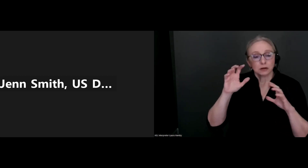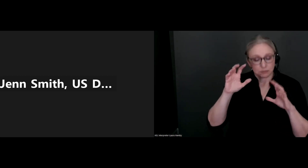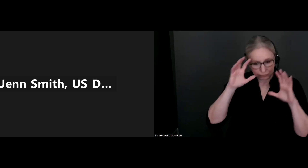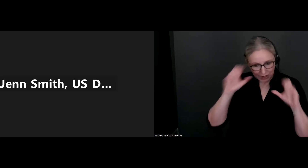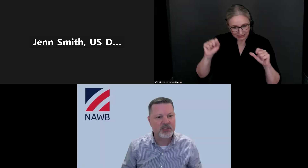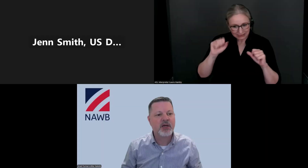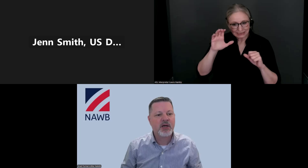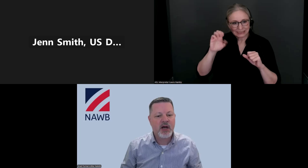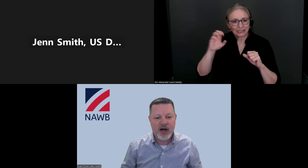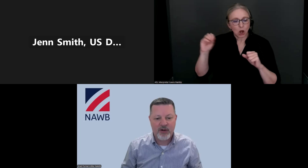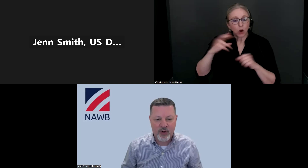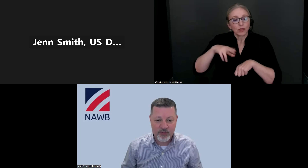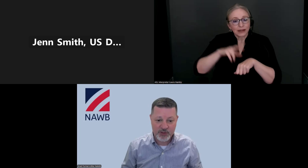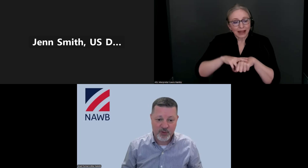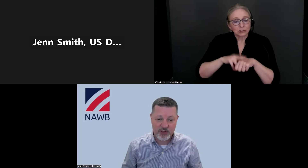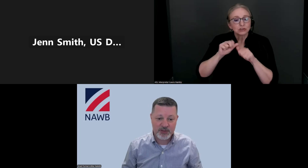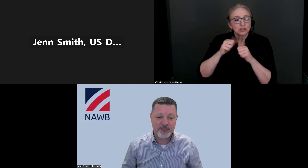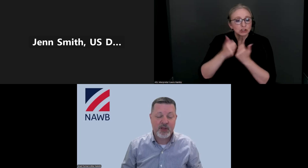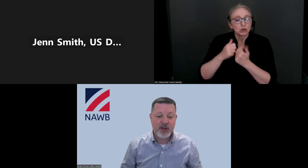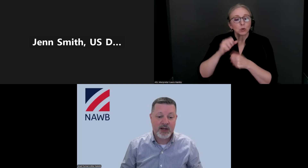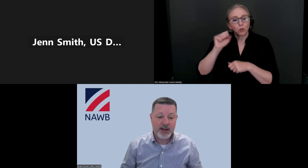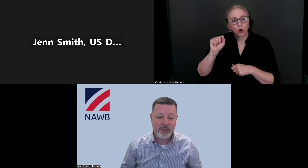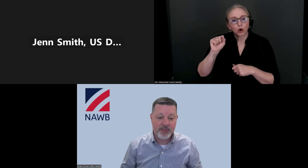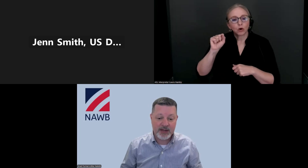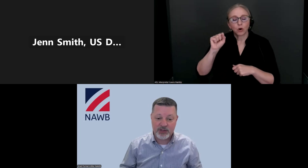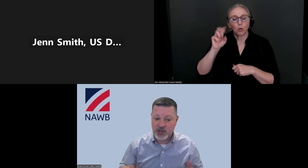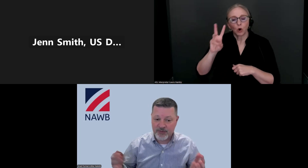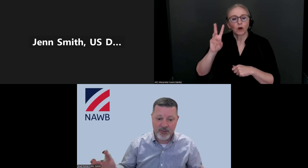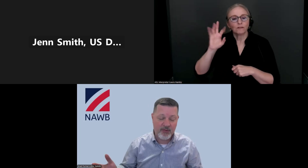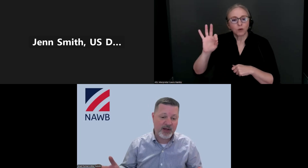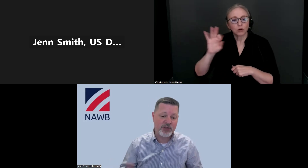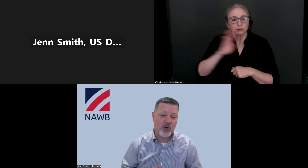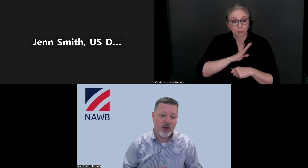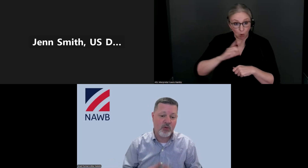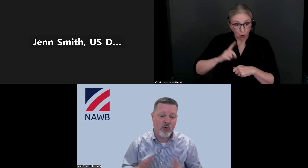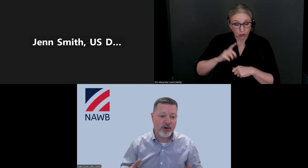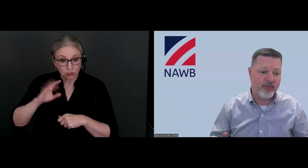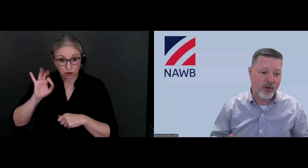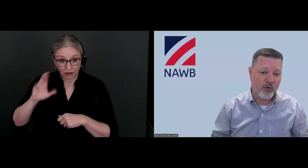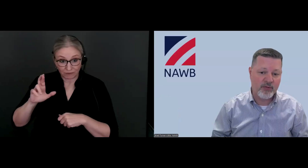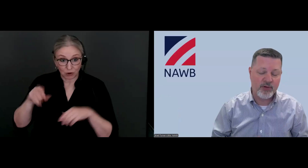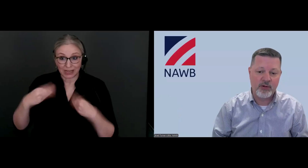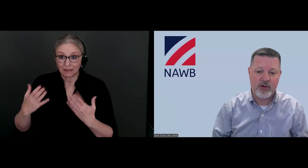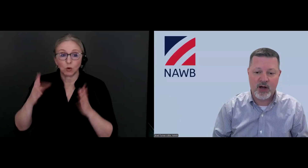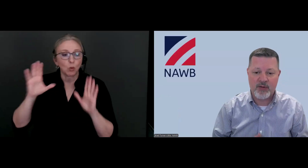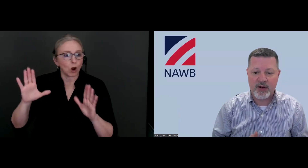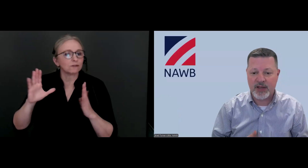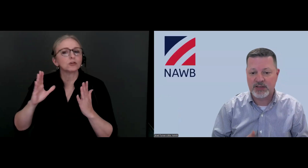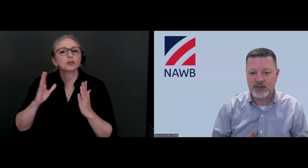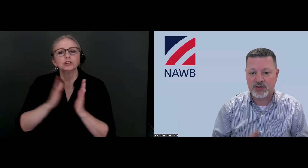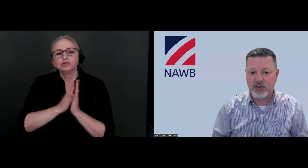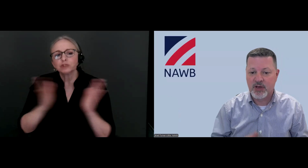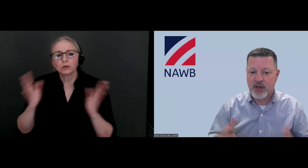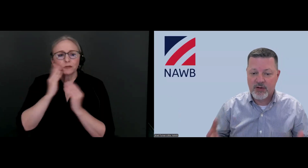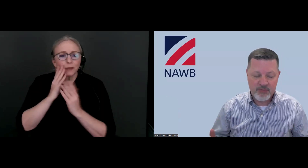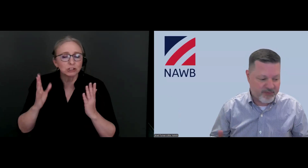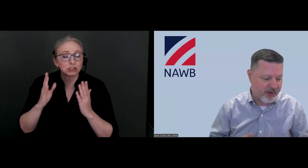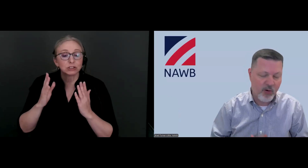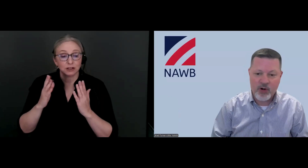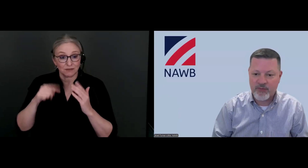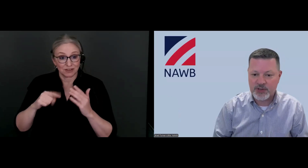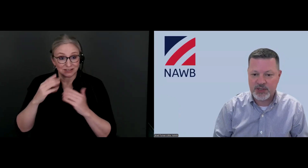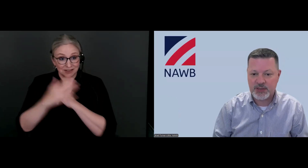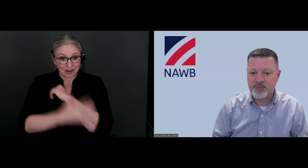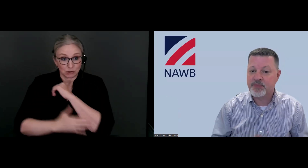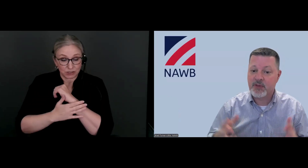National Association of Workforce Boards. Jennifer provided you all a wonderful overview of our nation's